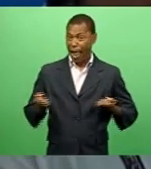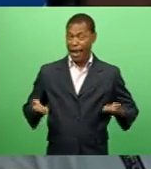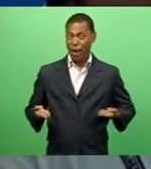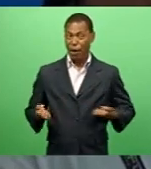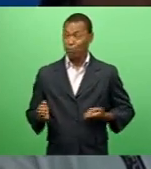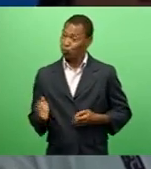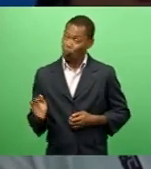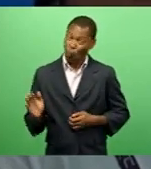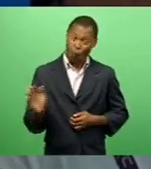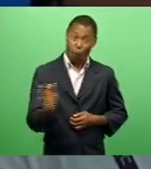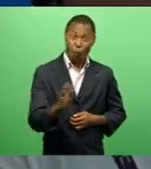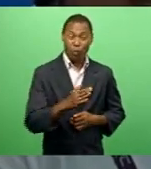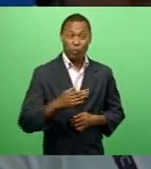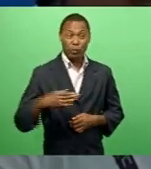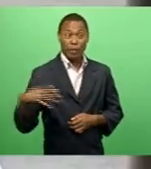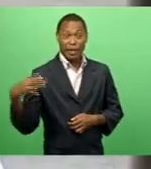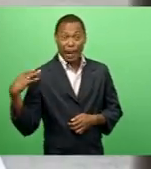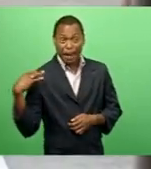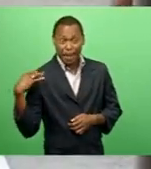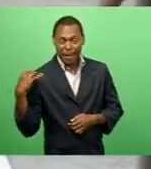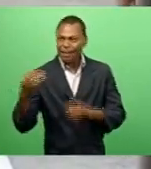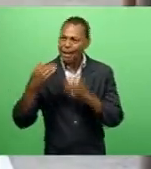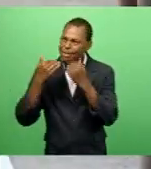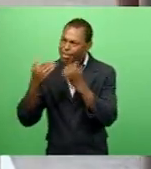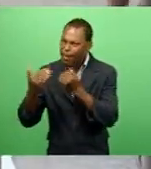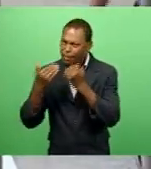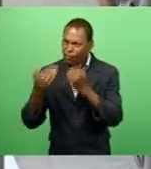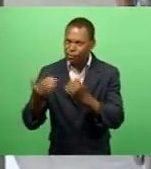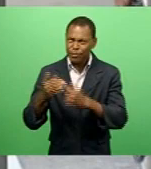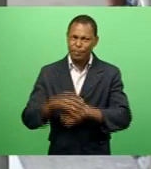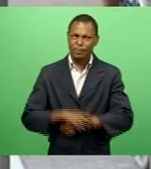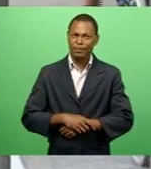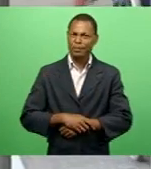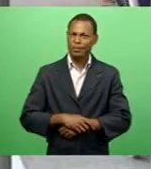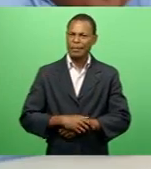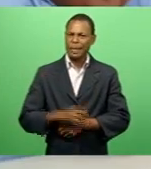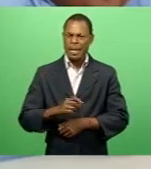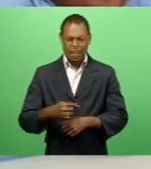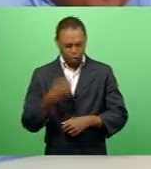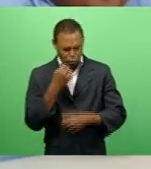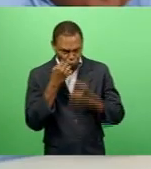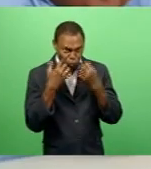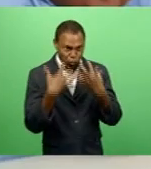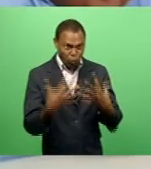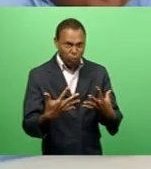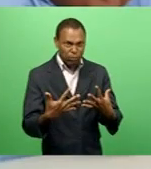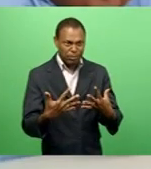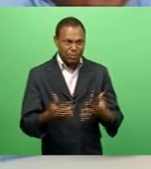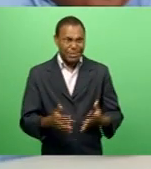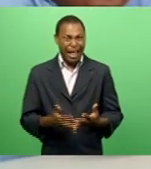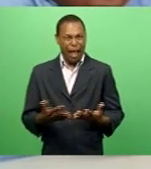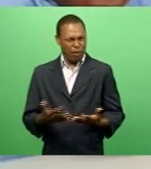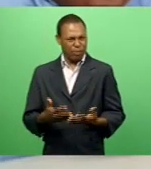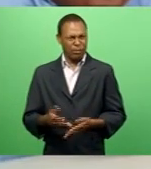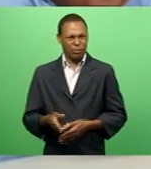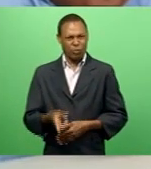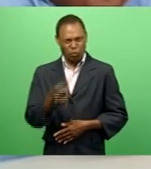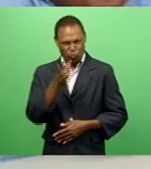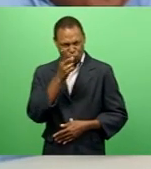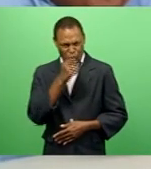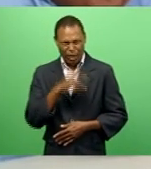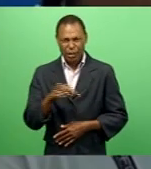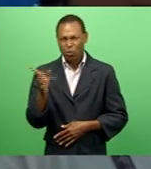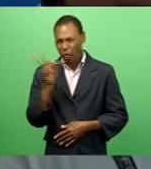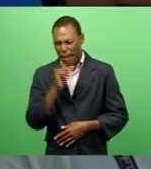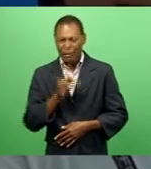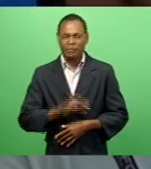have applied. Thank you for applying. It is very empowering to know that you are able to be awarded